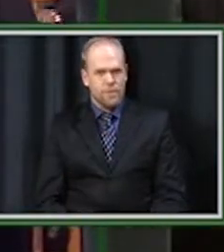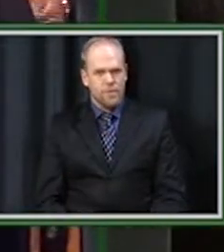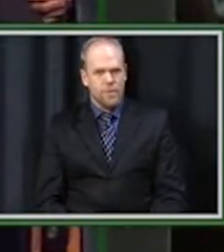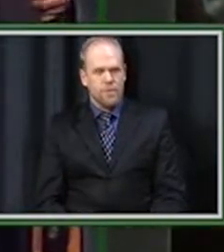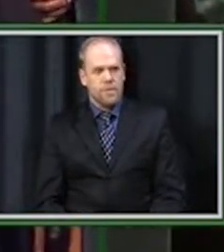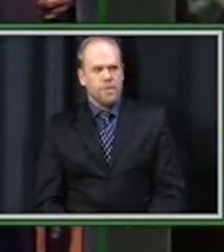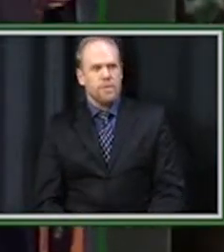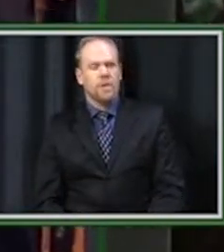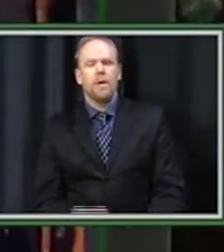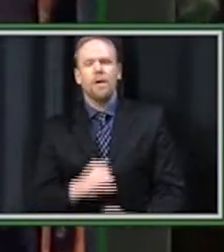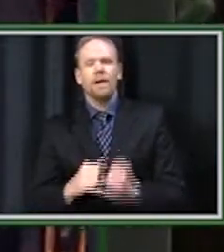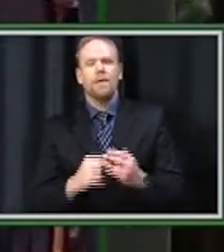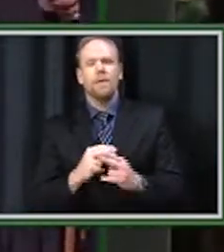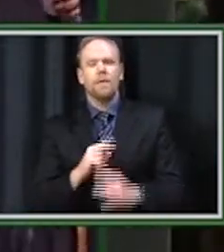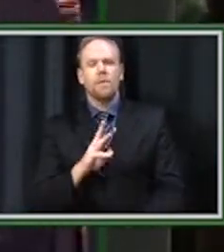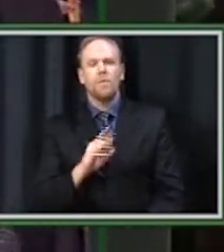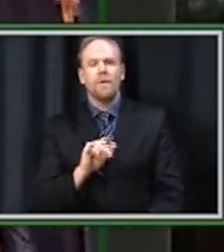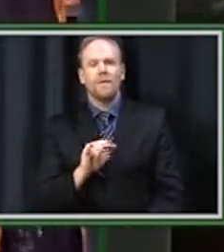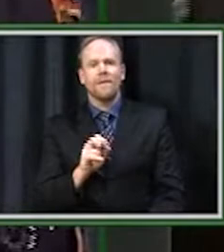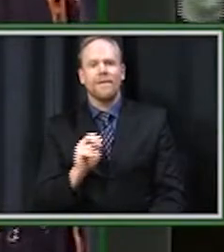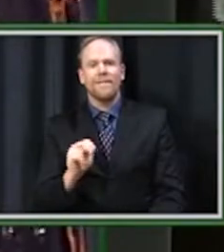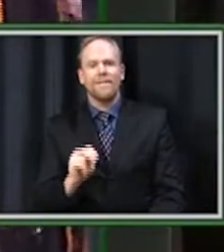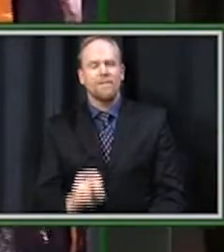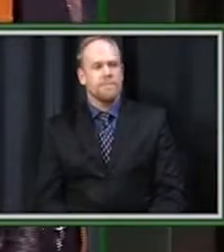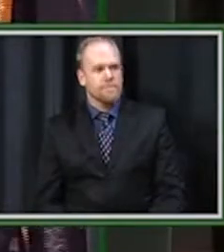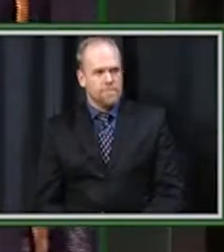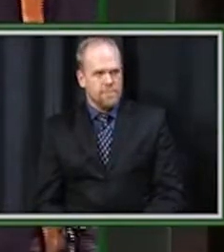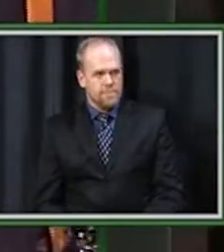Zipporah Wilson.